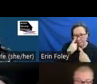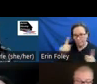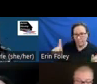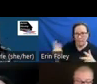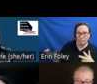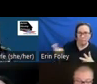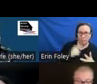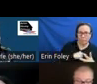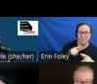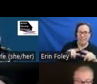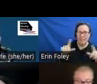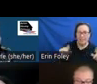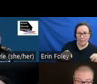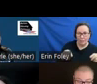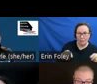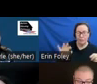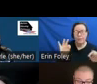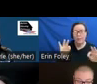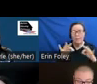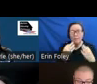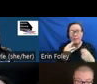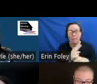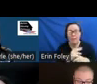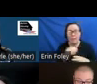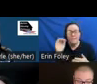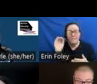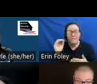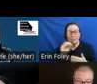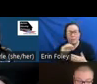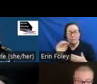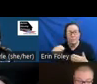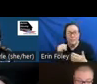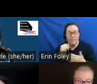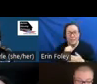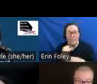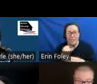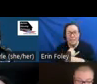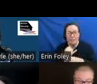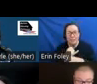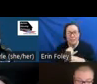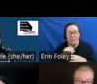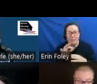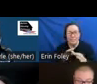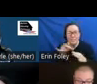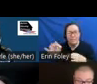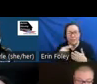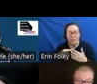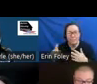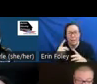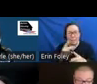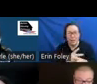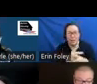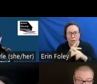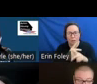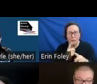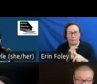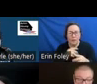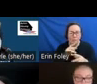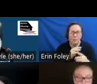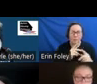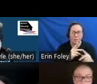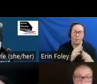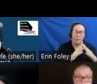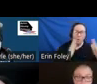family uses a 0% interest deferred payment loan from the Home Modification Loan Program combined with a